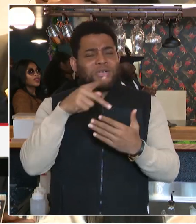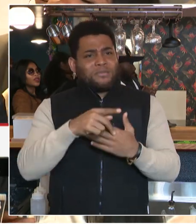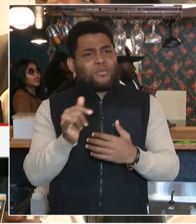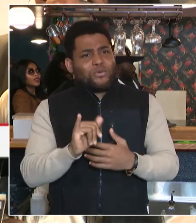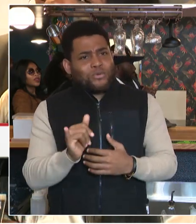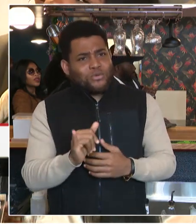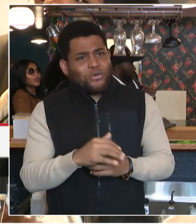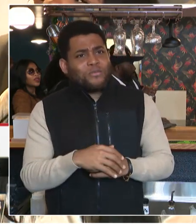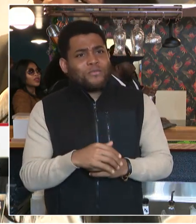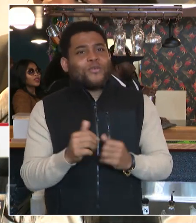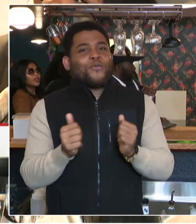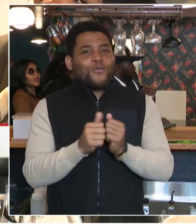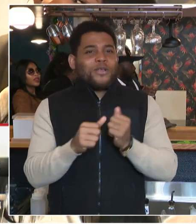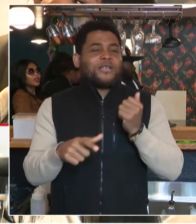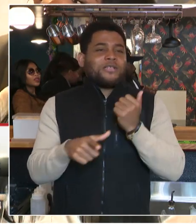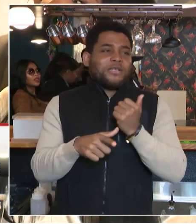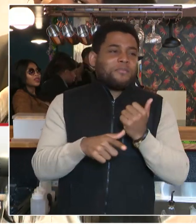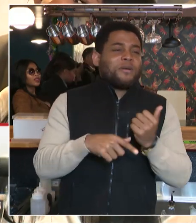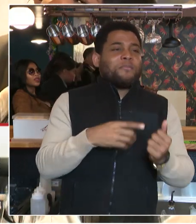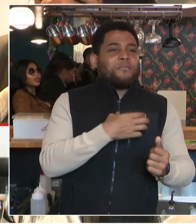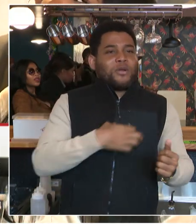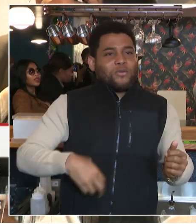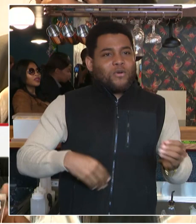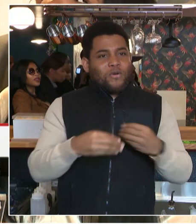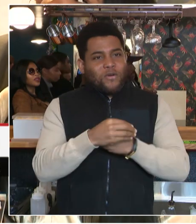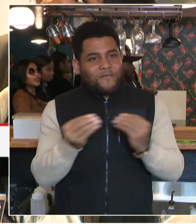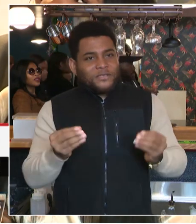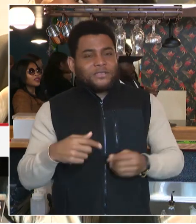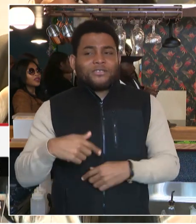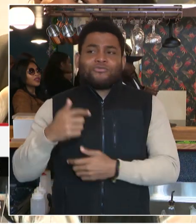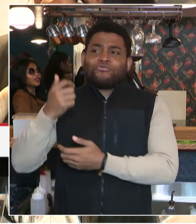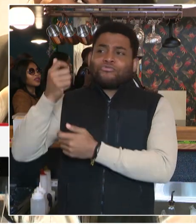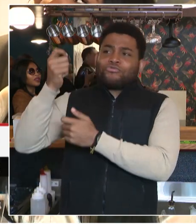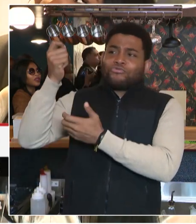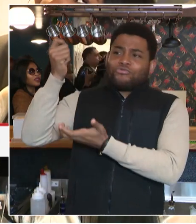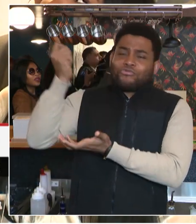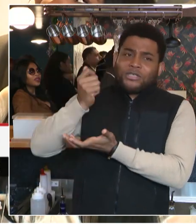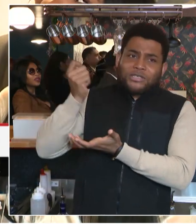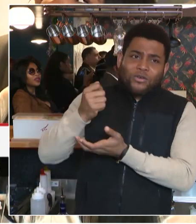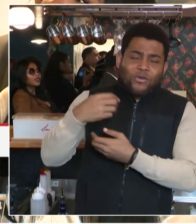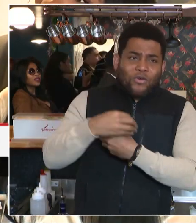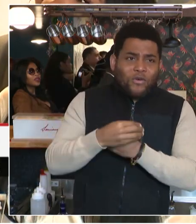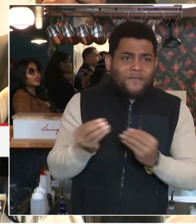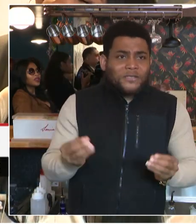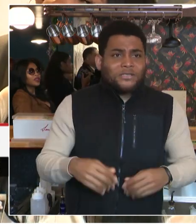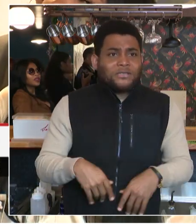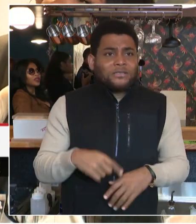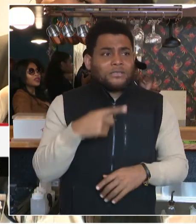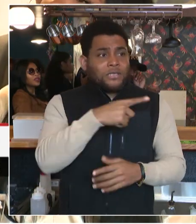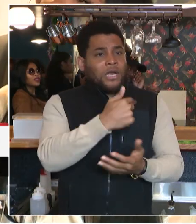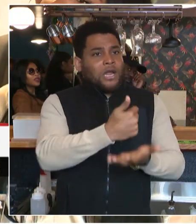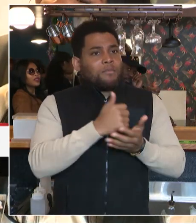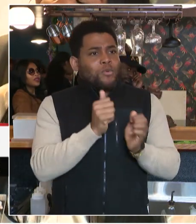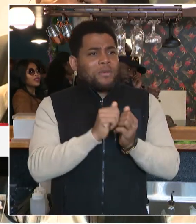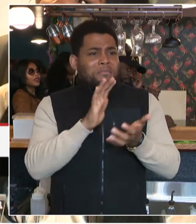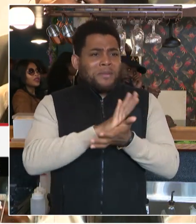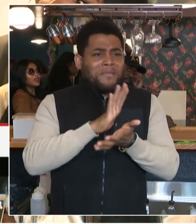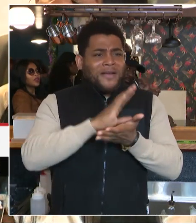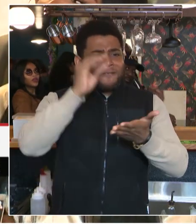Grants office, all the paperwork, we did everything. So once again, this is a big accomplishment for us